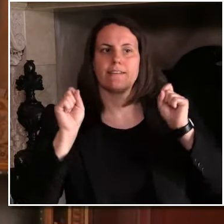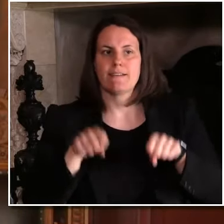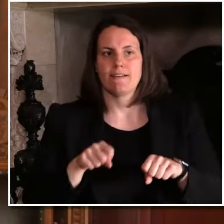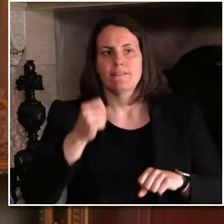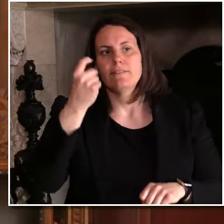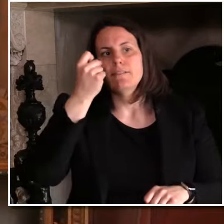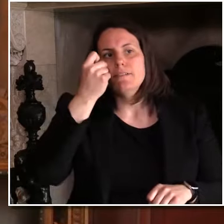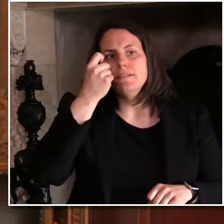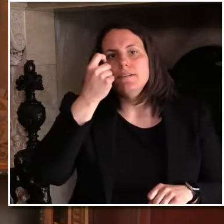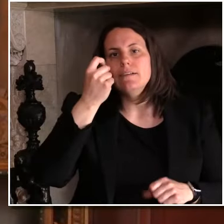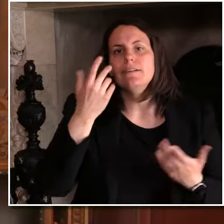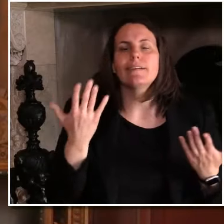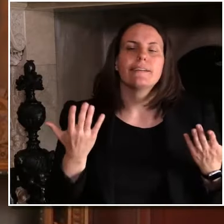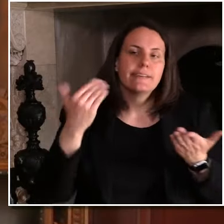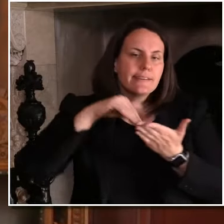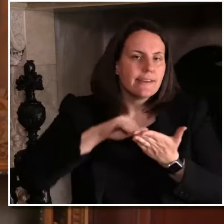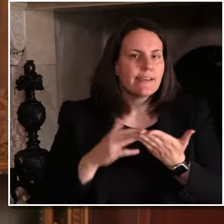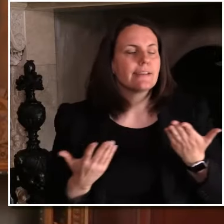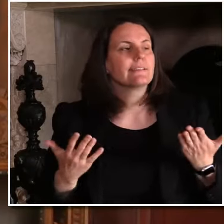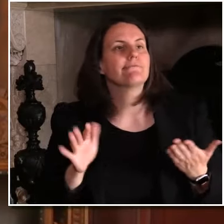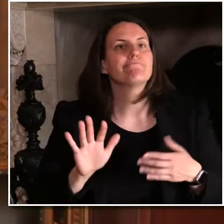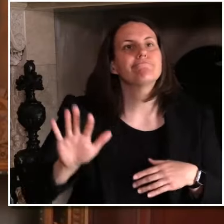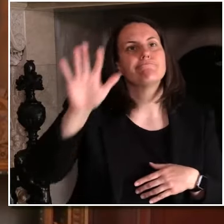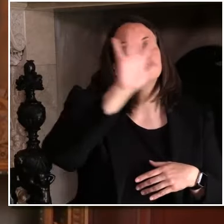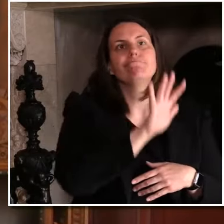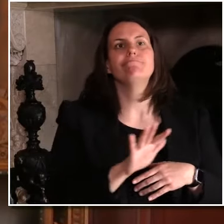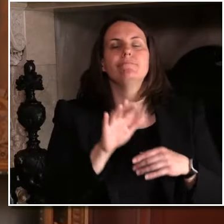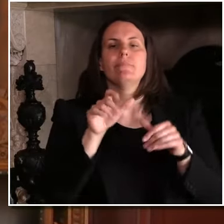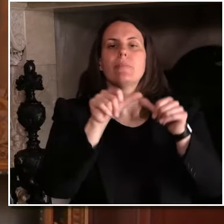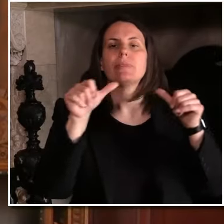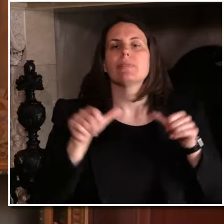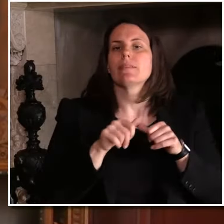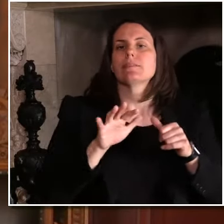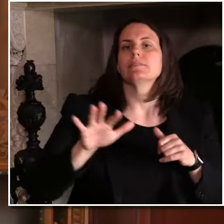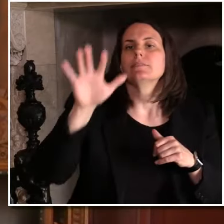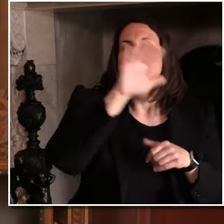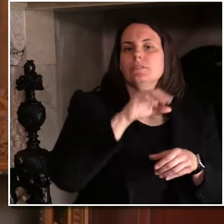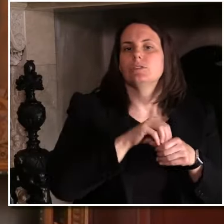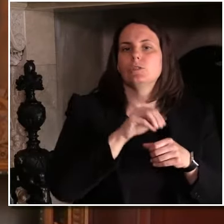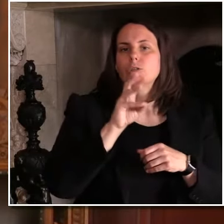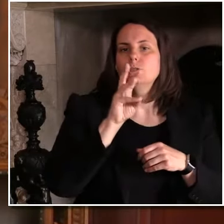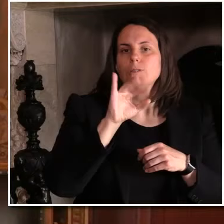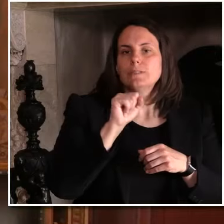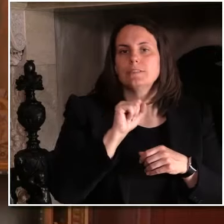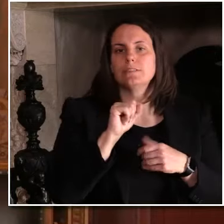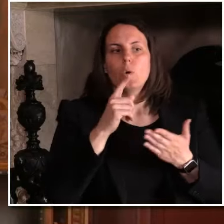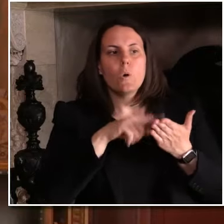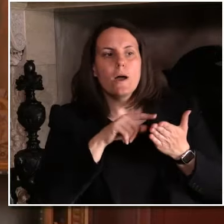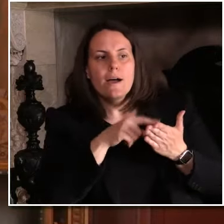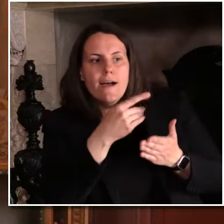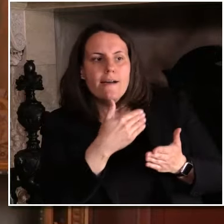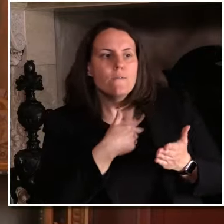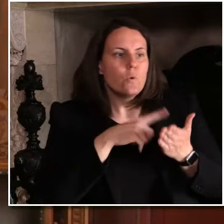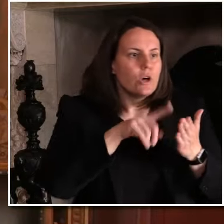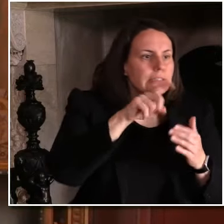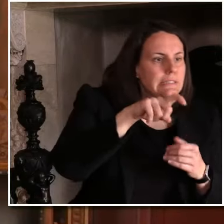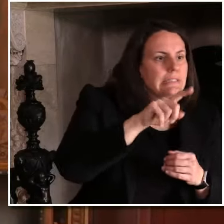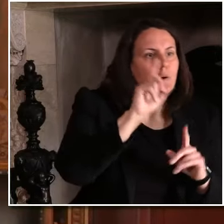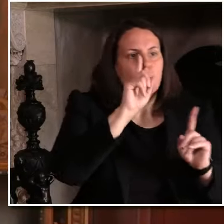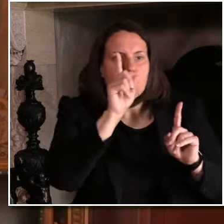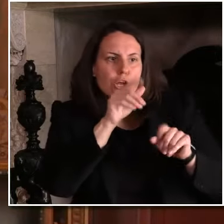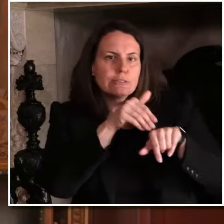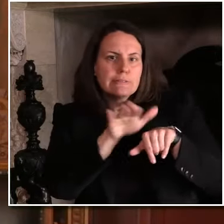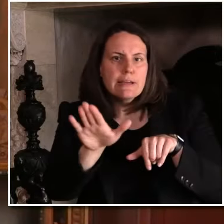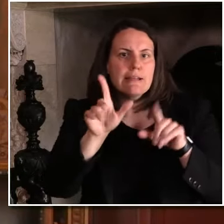swabs and kits and PPE. And the other thing to realize is that a lot of healthcare is being done virtually right now.